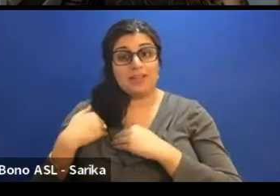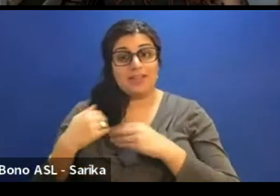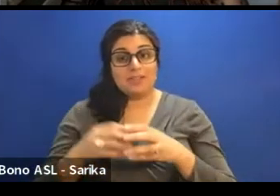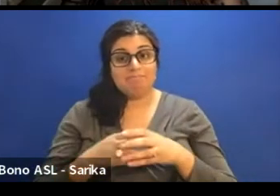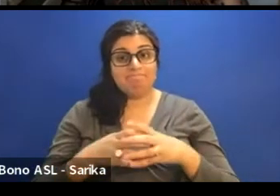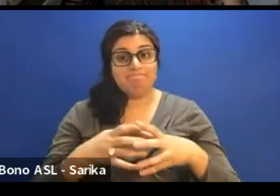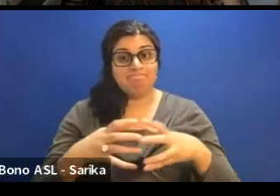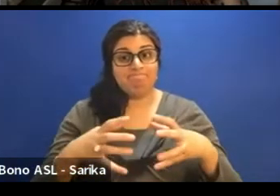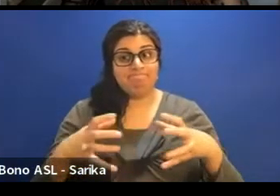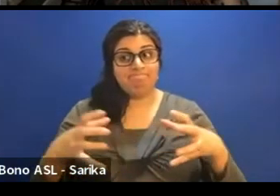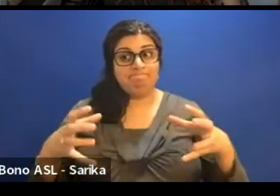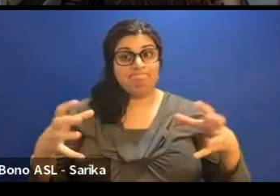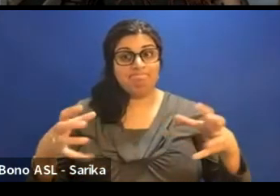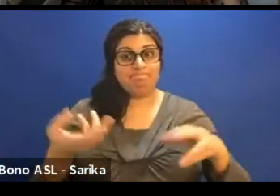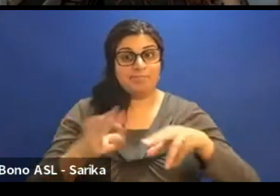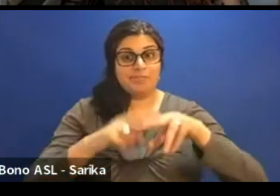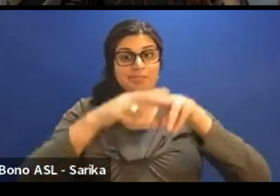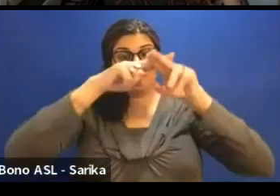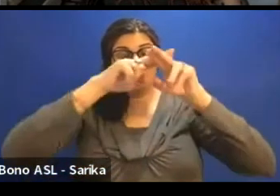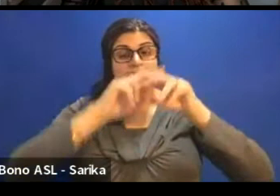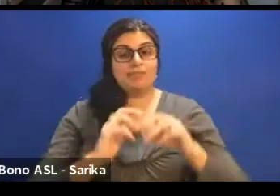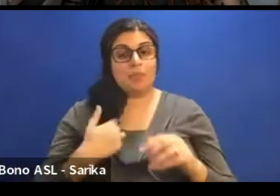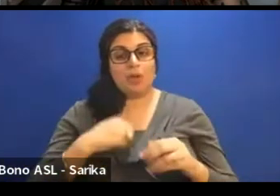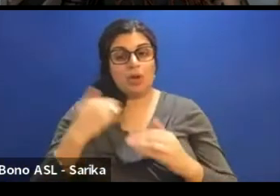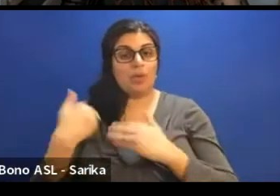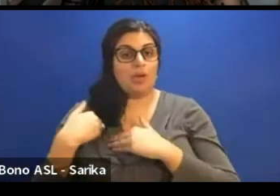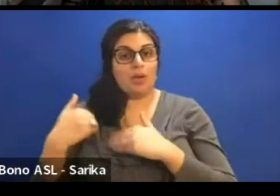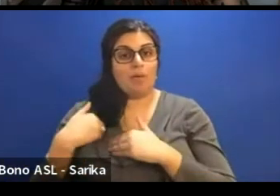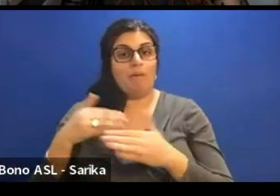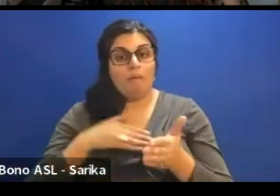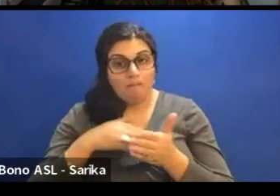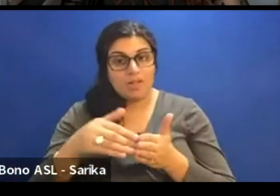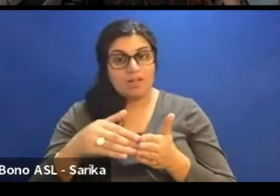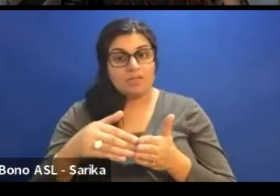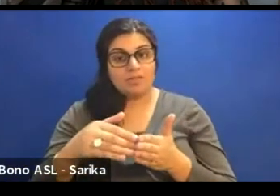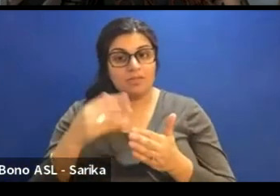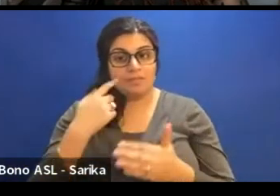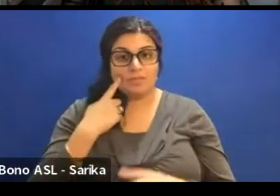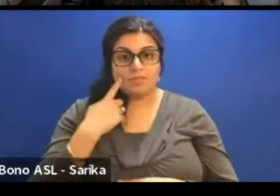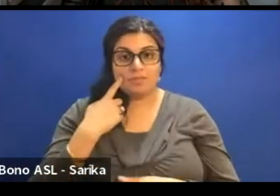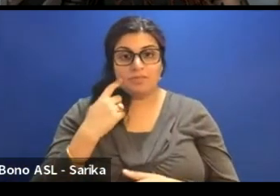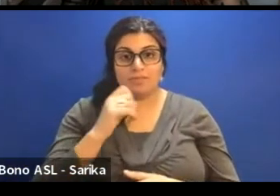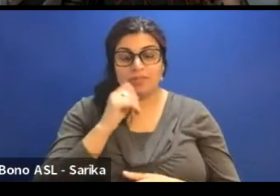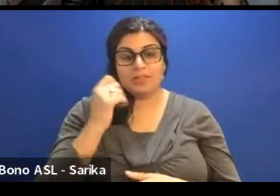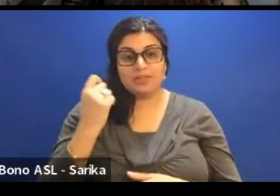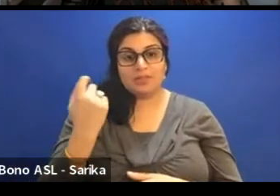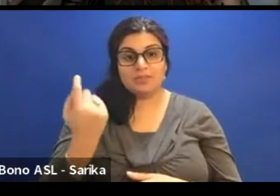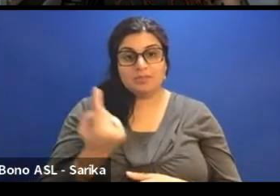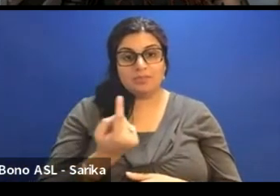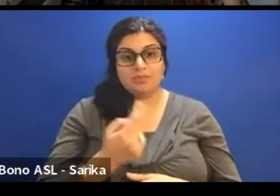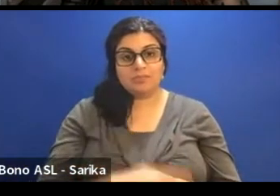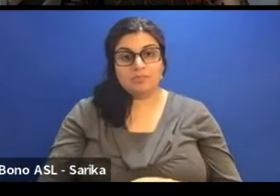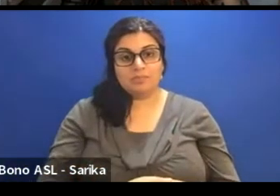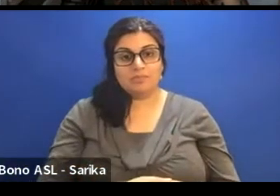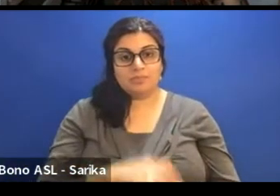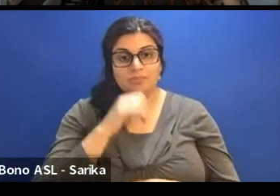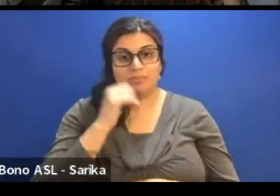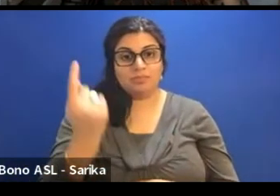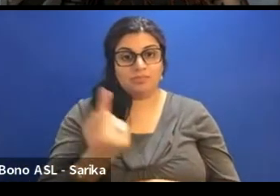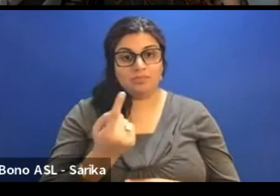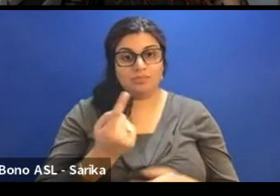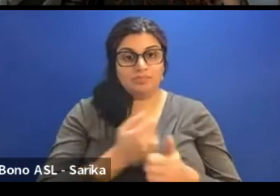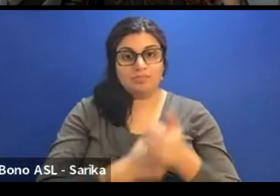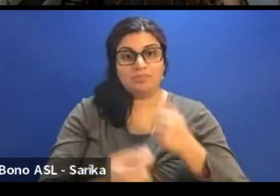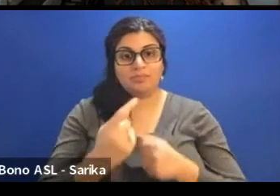also responsible often, not, you know, not everyone goes through this,